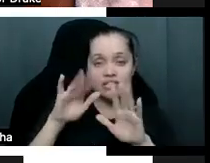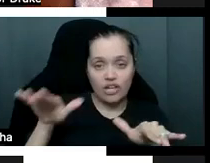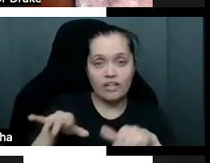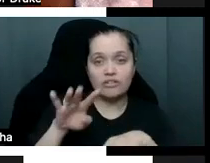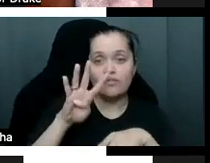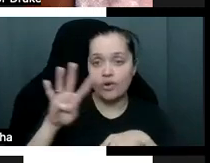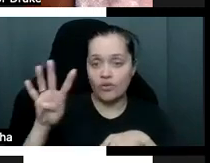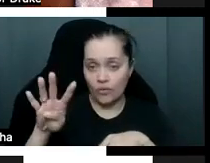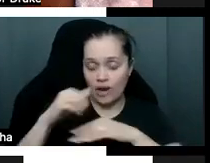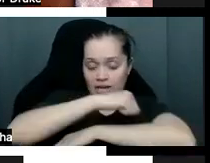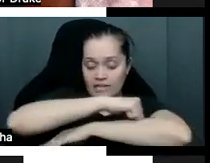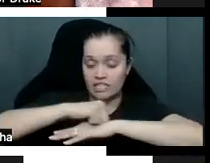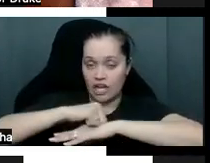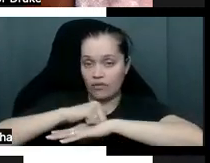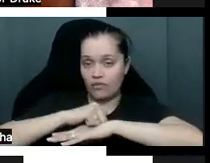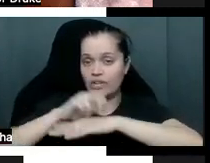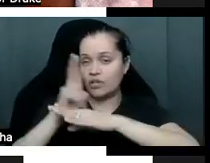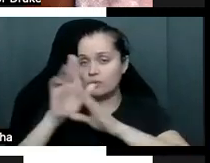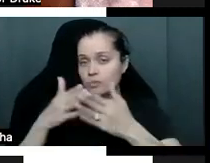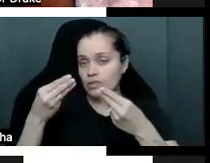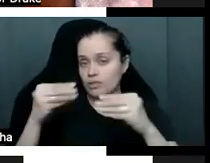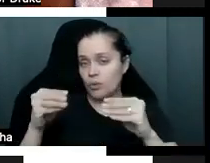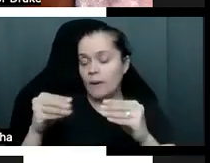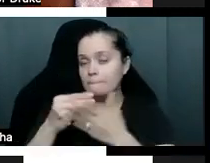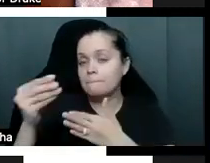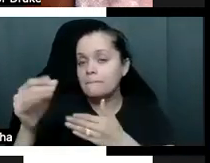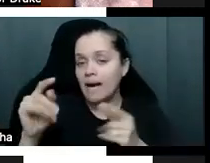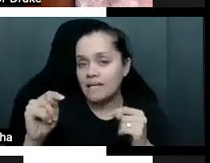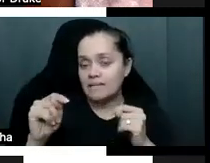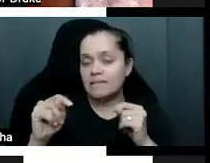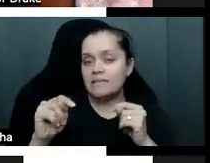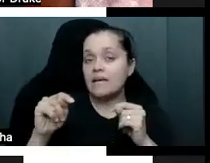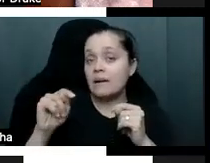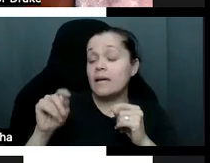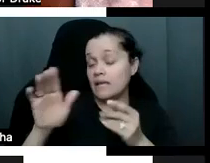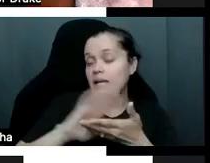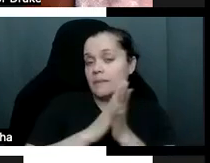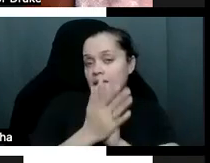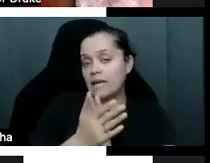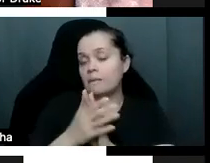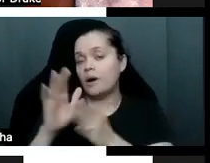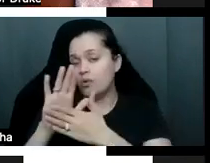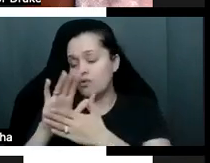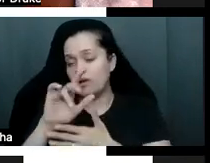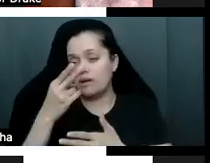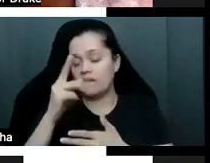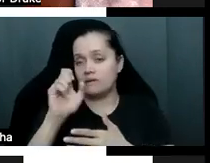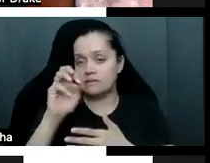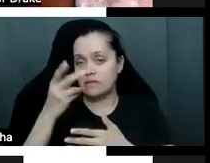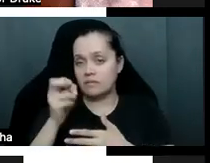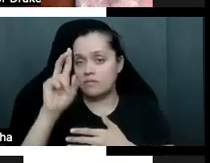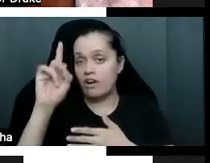bookstore, buy it. It was then made into a movie. Tom Hardy was the star in the